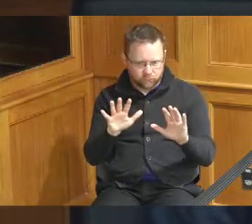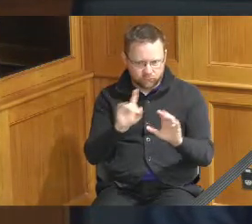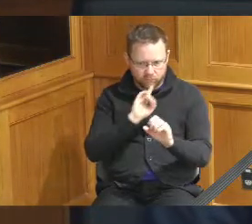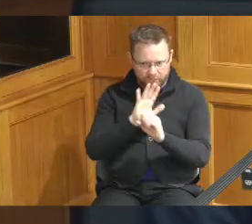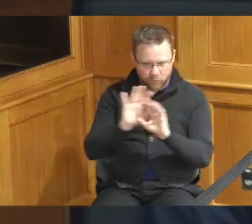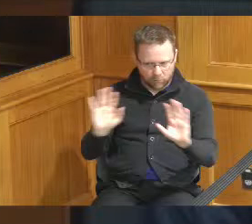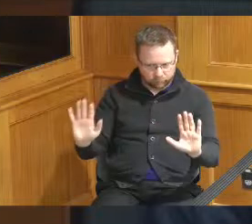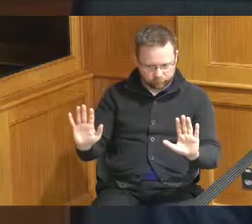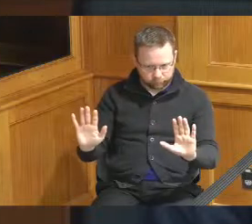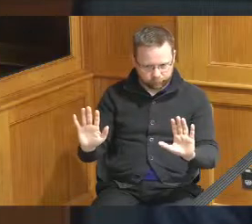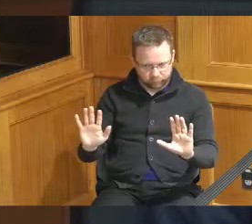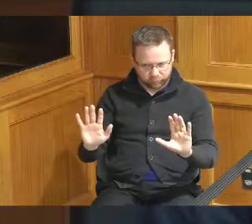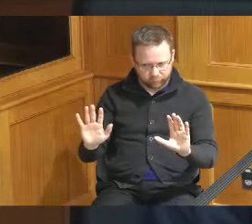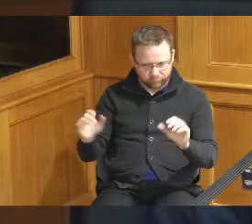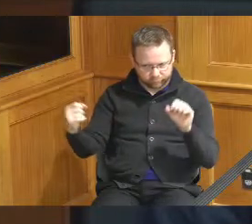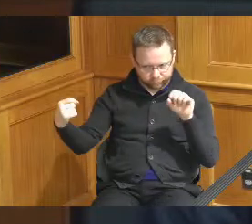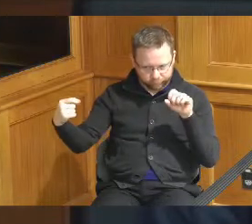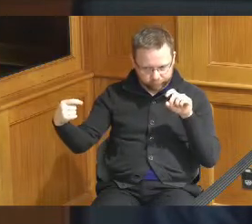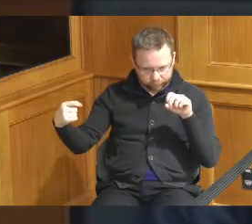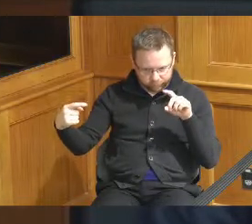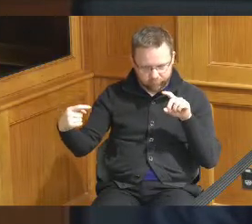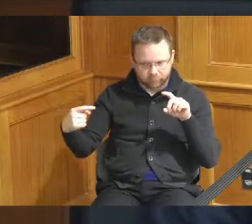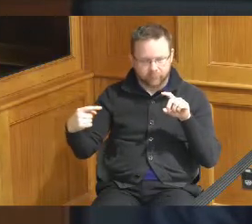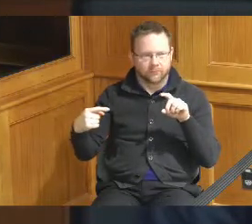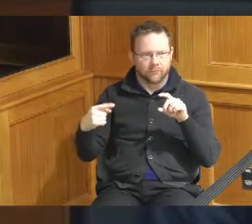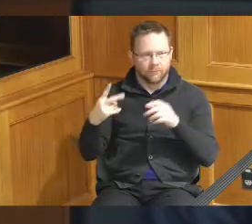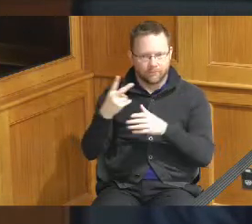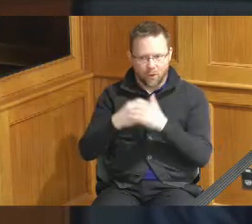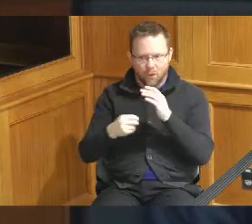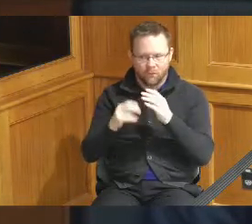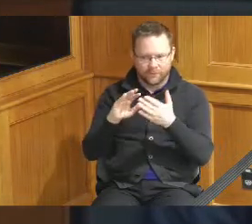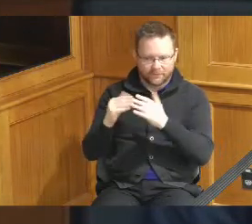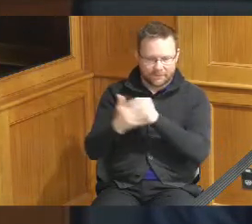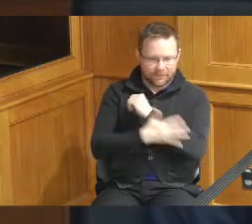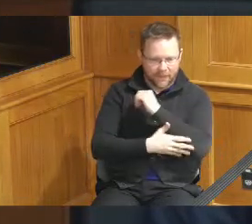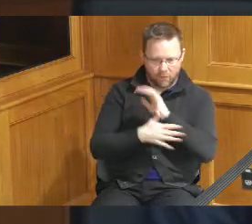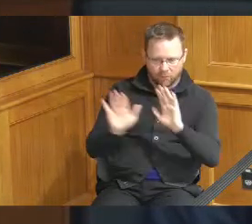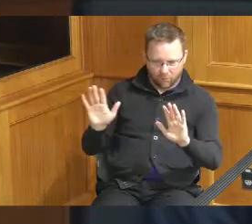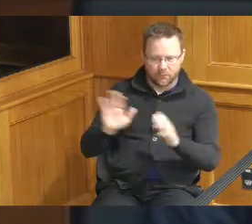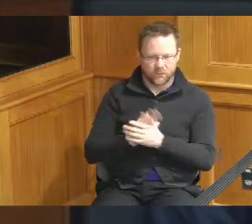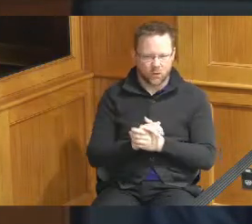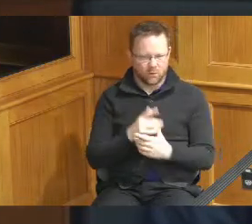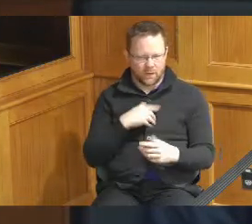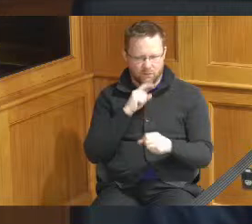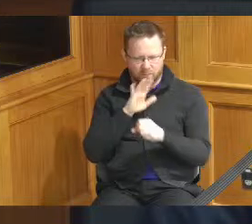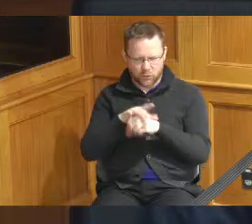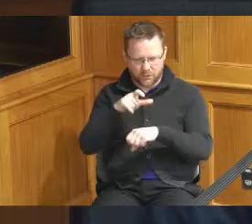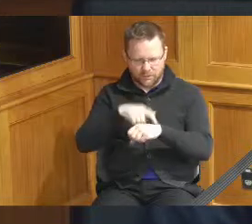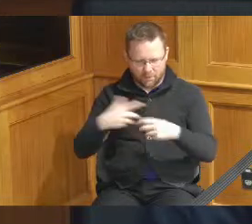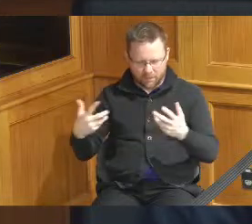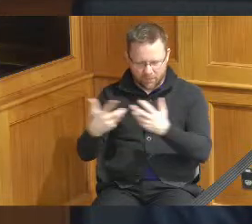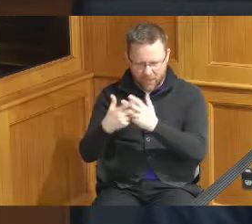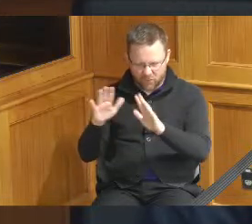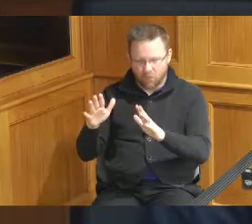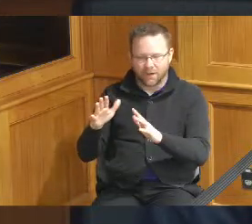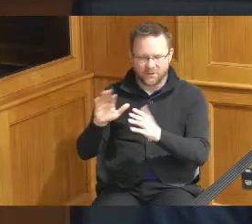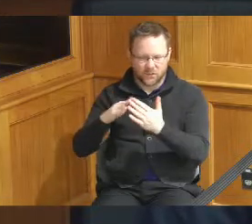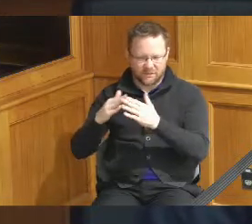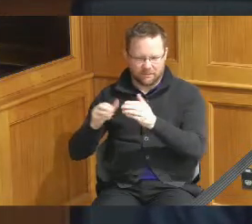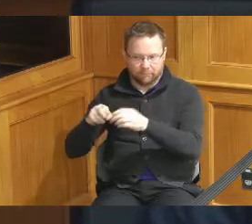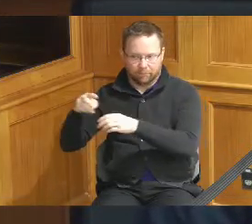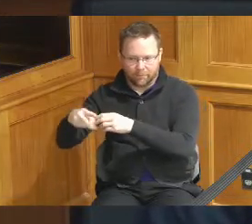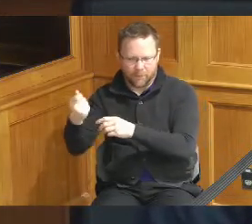we're doing the same things in either chamber or at either sides of the city. So I just want to make sure of the timing there, so they're a little ahead of us on some of this